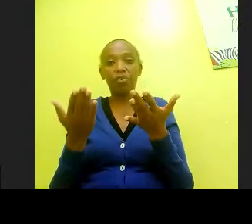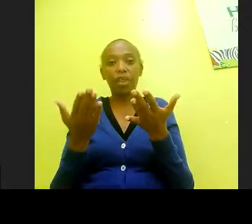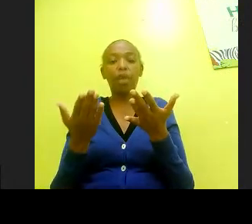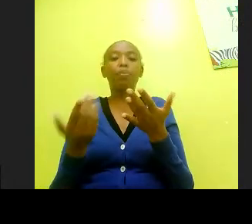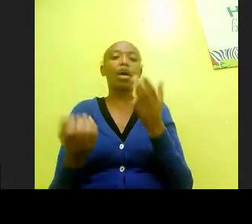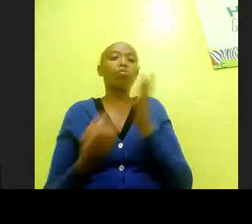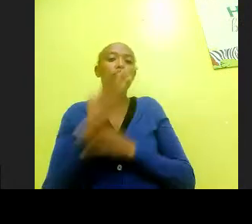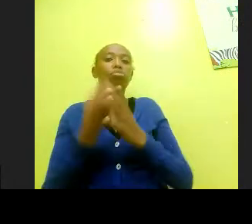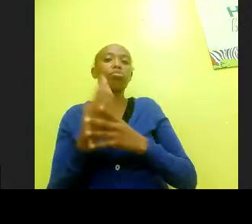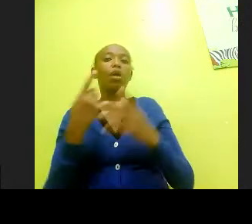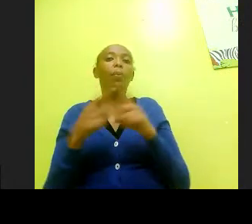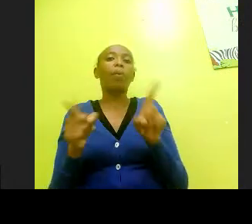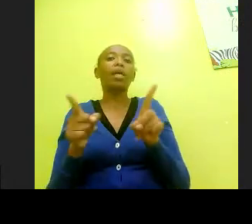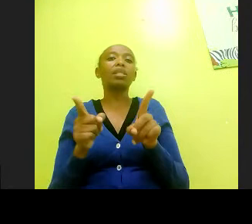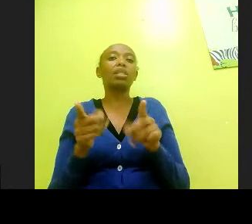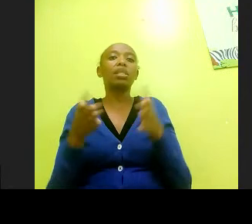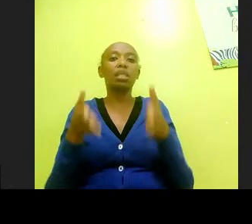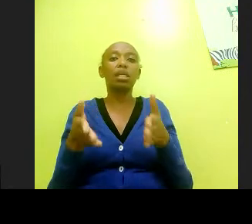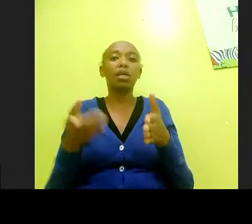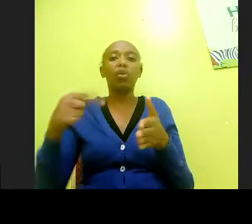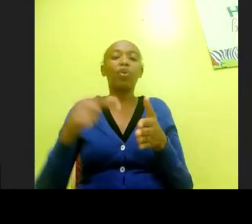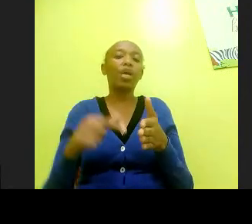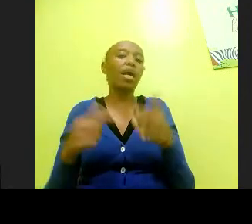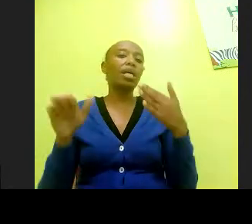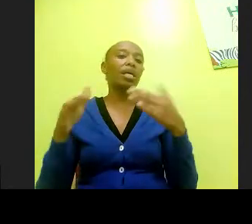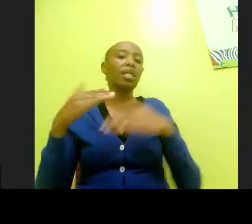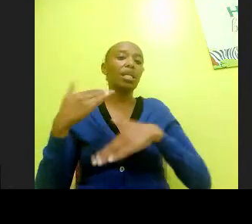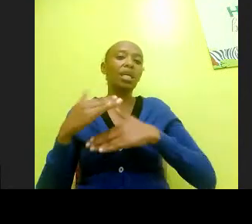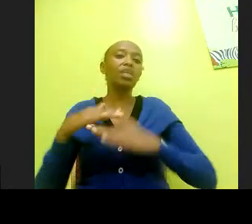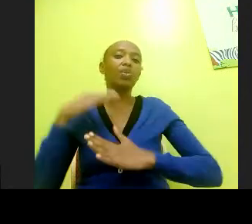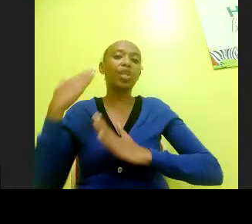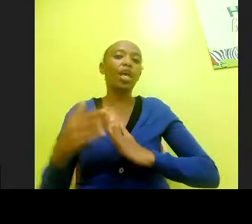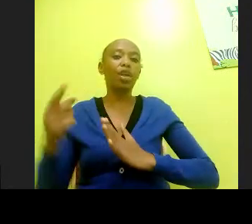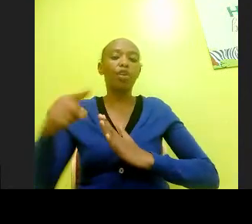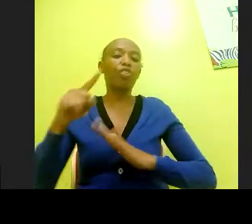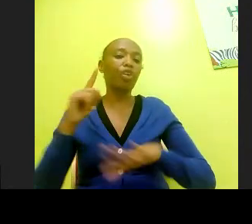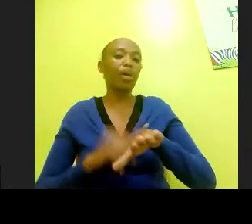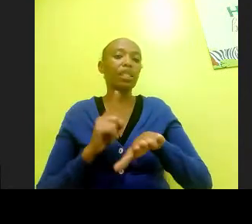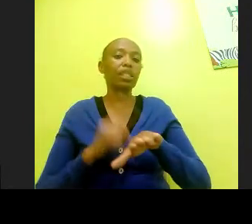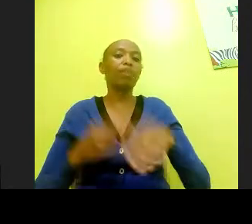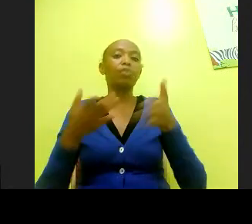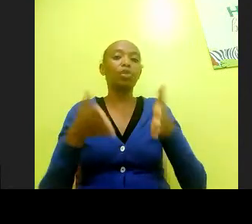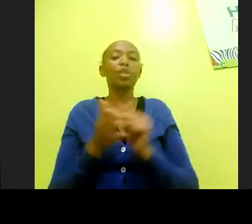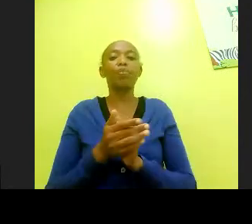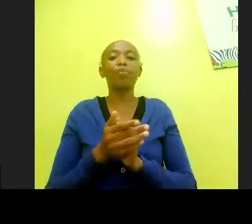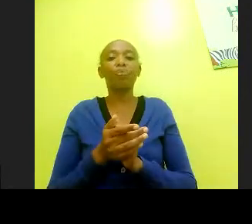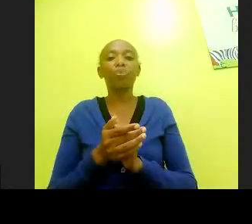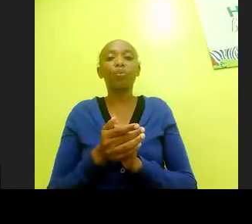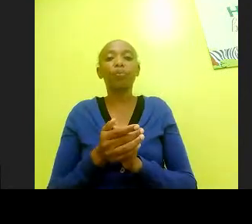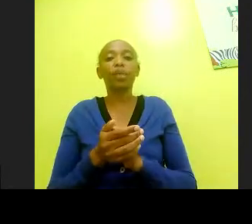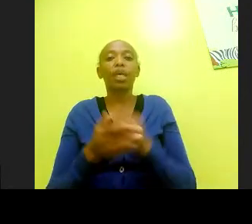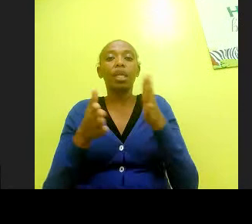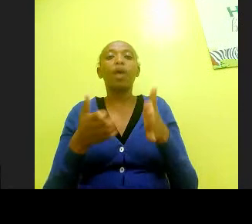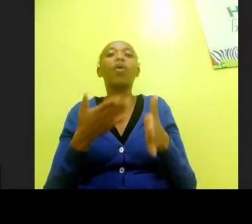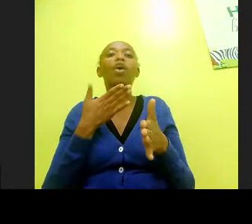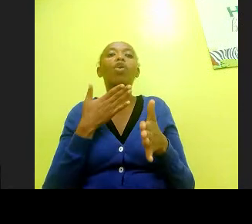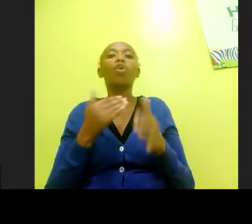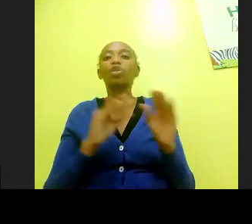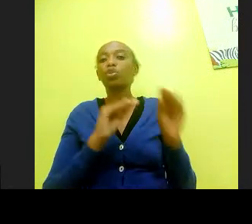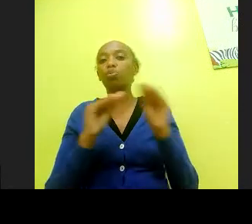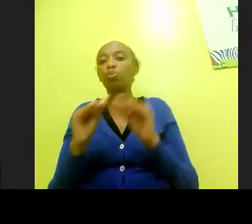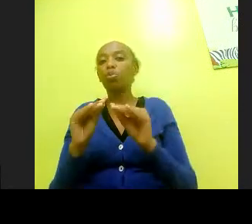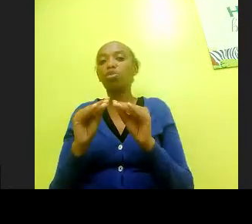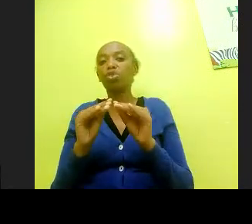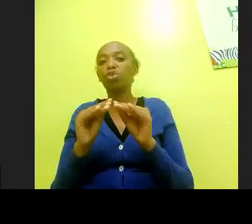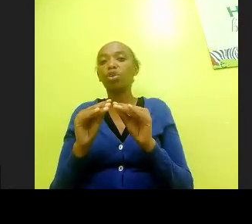but unfortunately, we are coming to the end of our session today. So I would just like to move on to